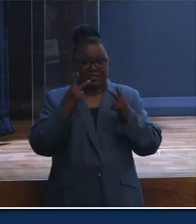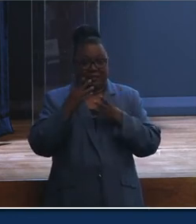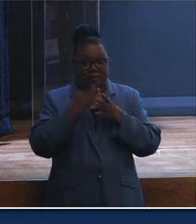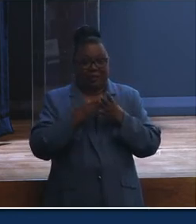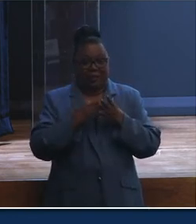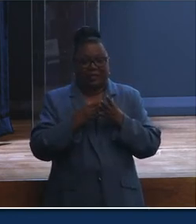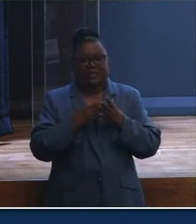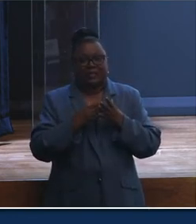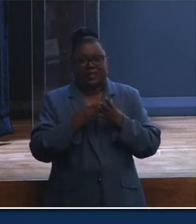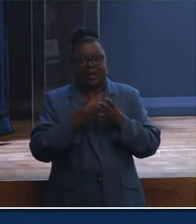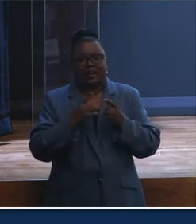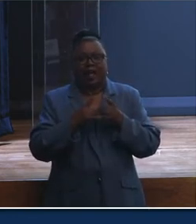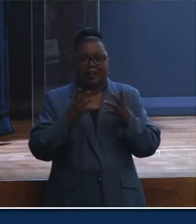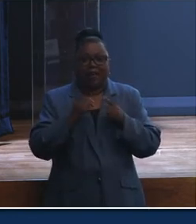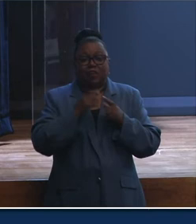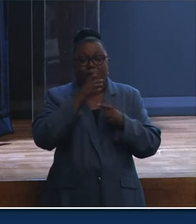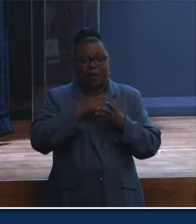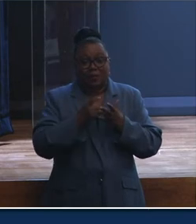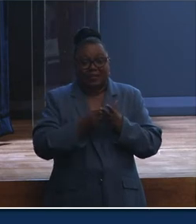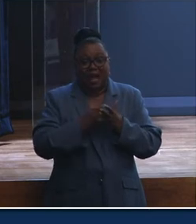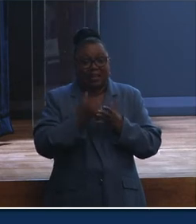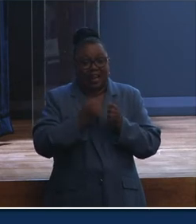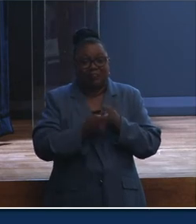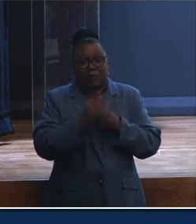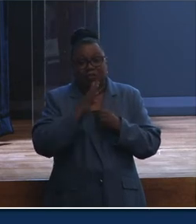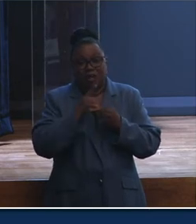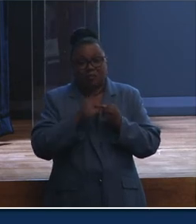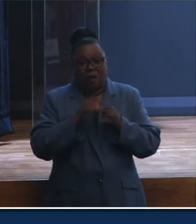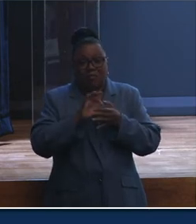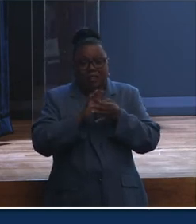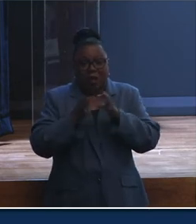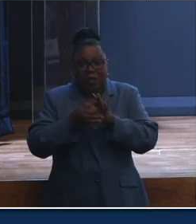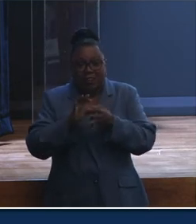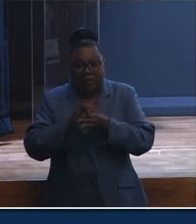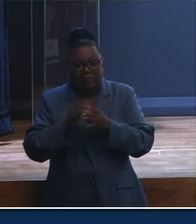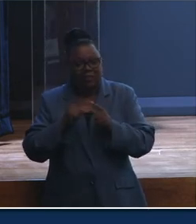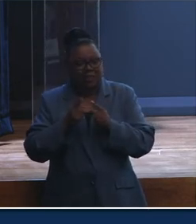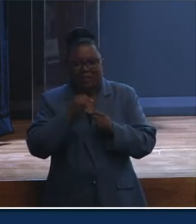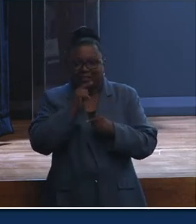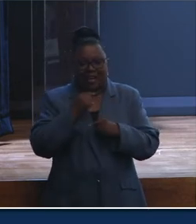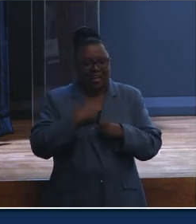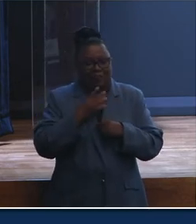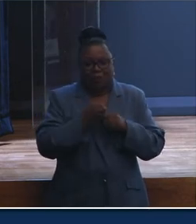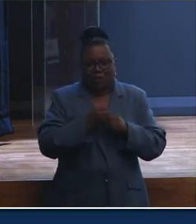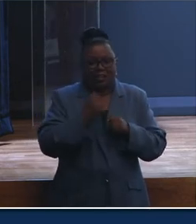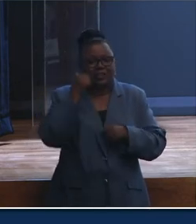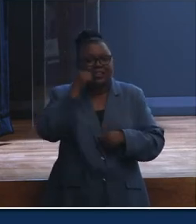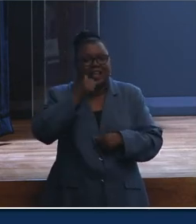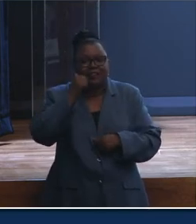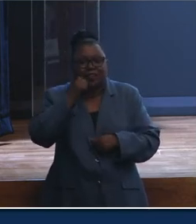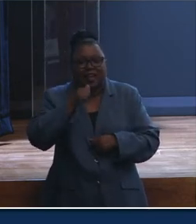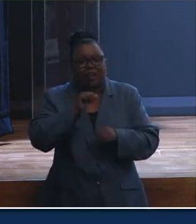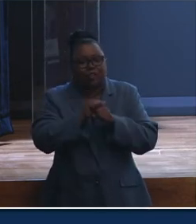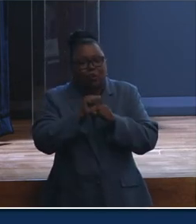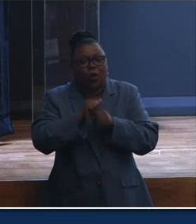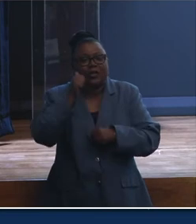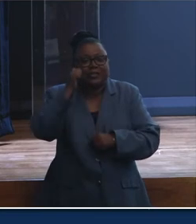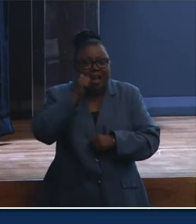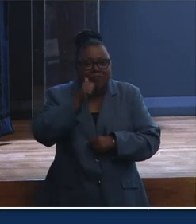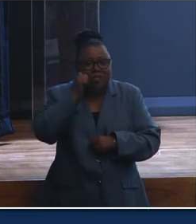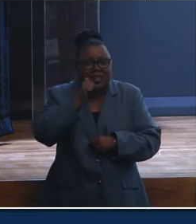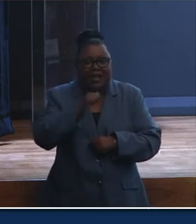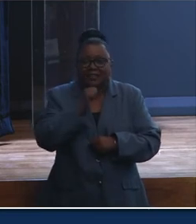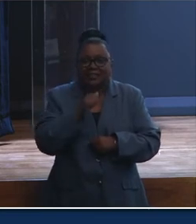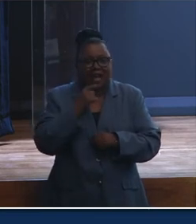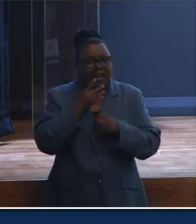piece, for women's hockey, everyone talks about the Olympics. And for us, it's not every 4 years, it's every day. The work is every single day.